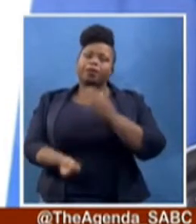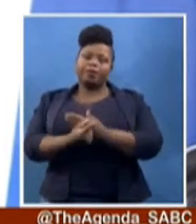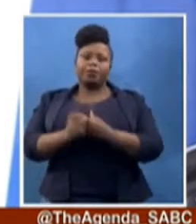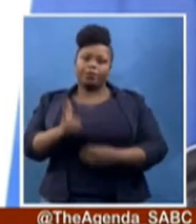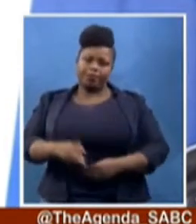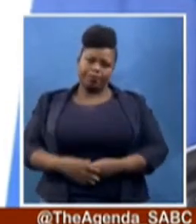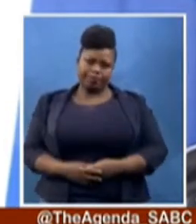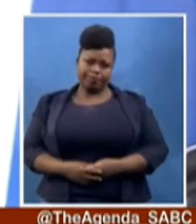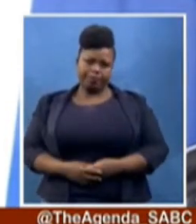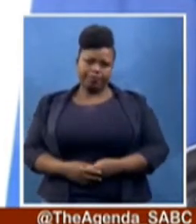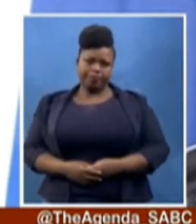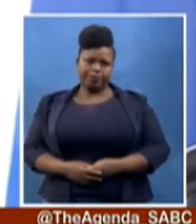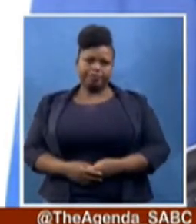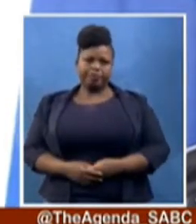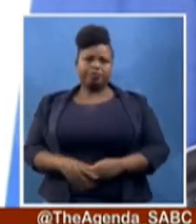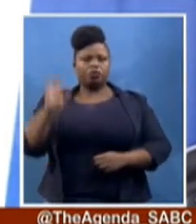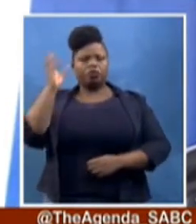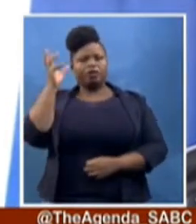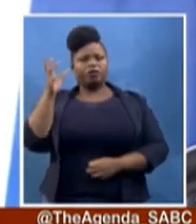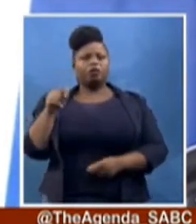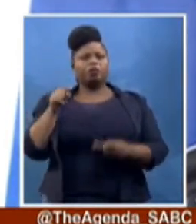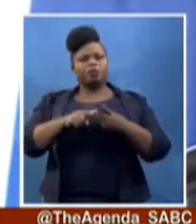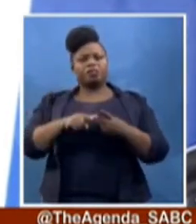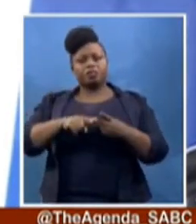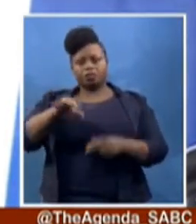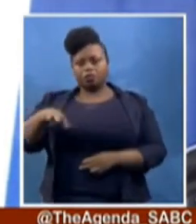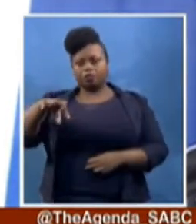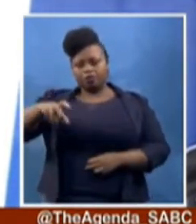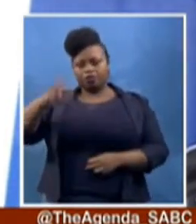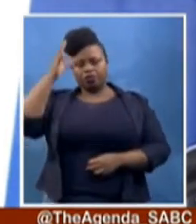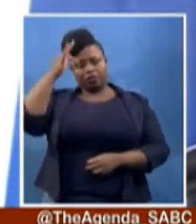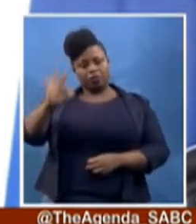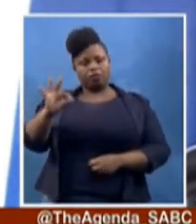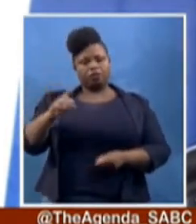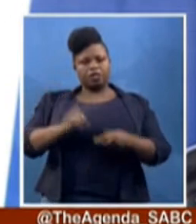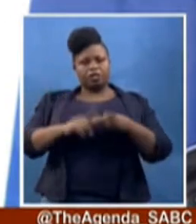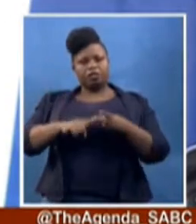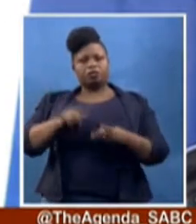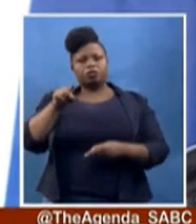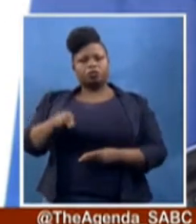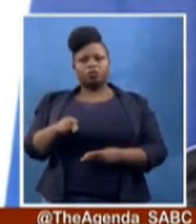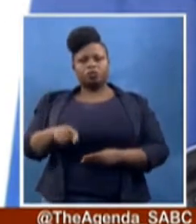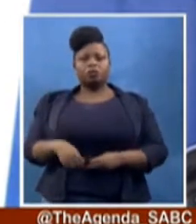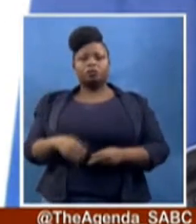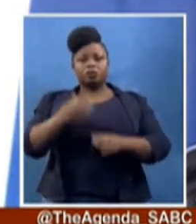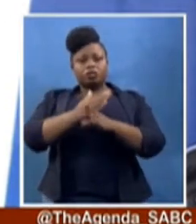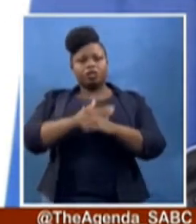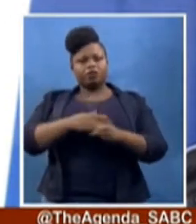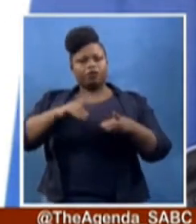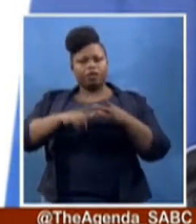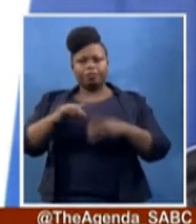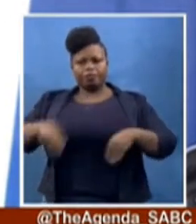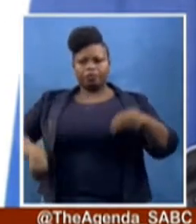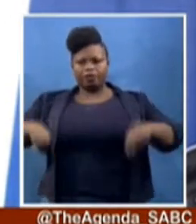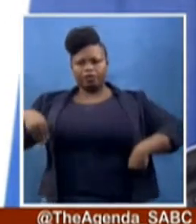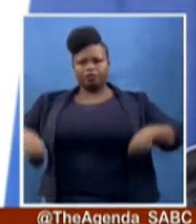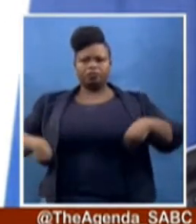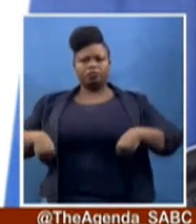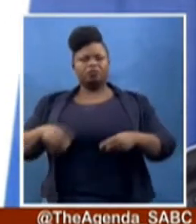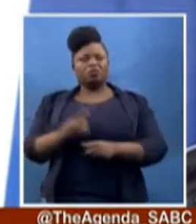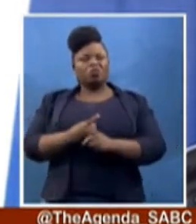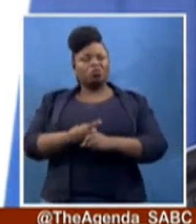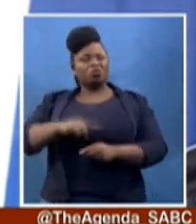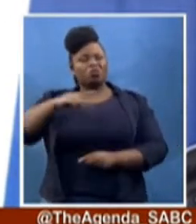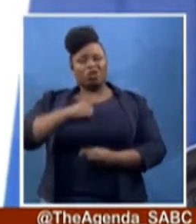provincial government is committed to clean governance and a corruption-free environment where people can access